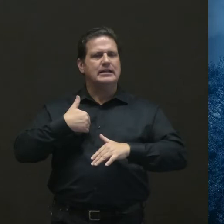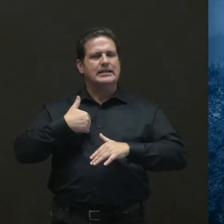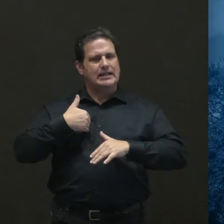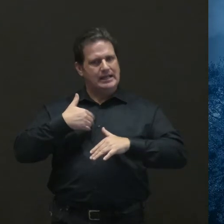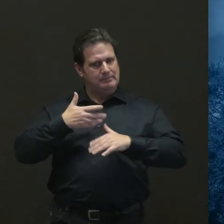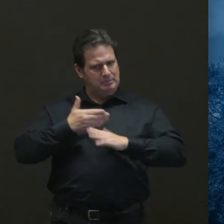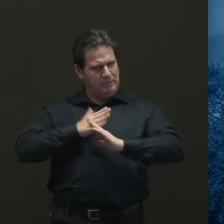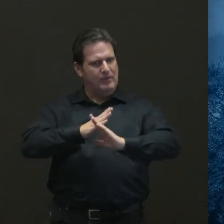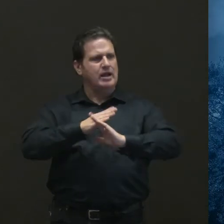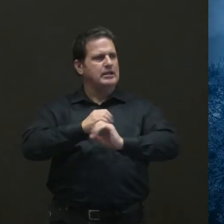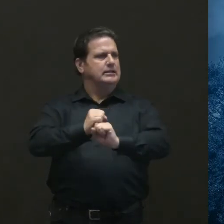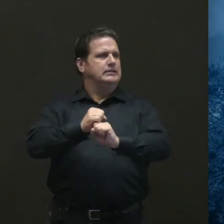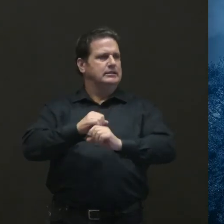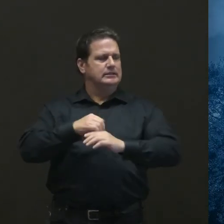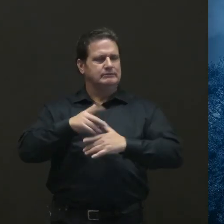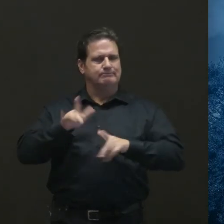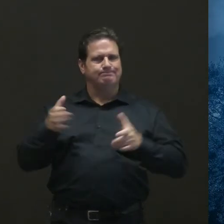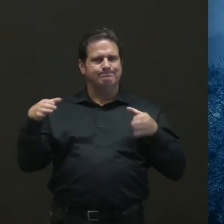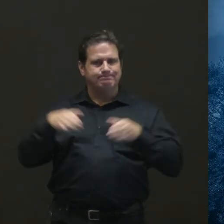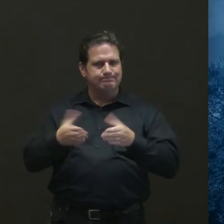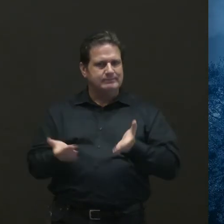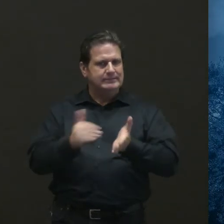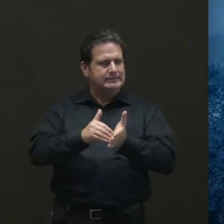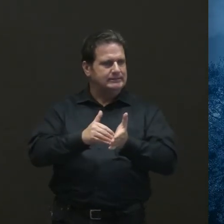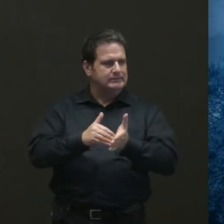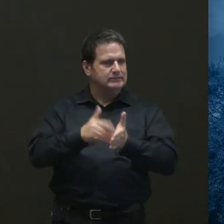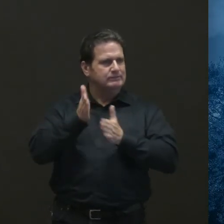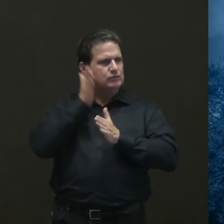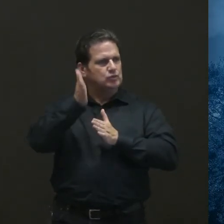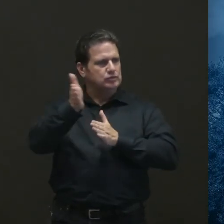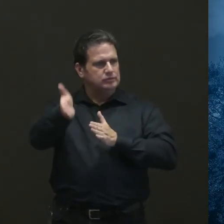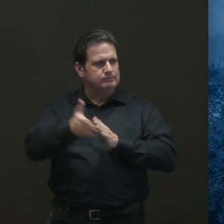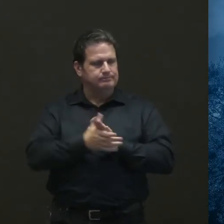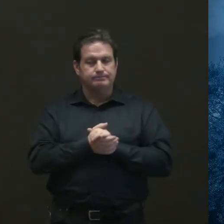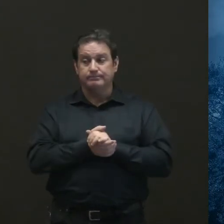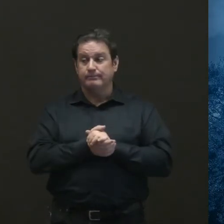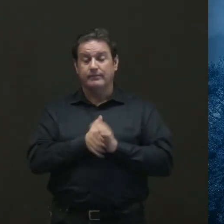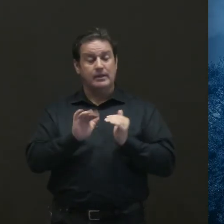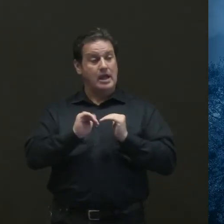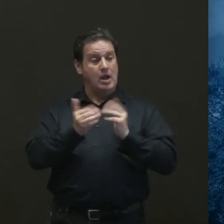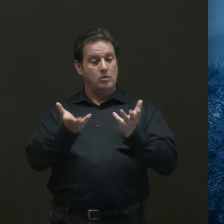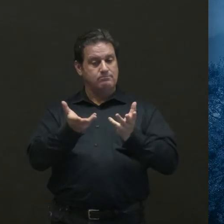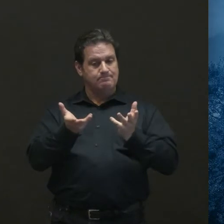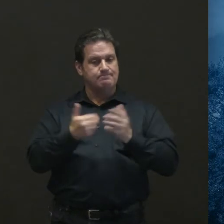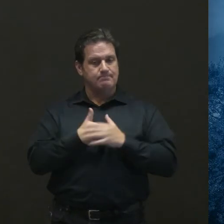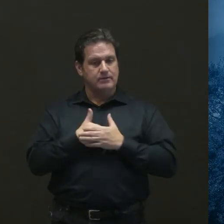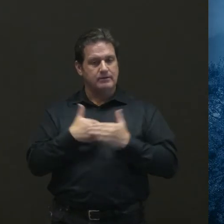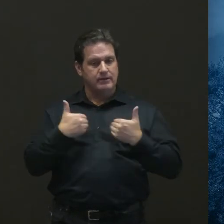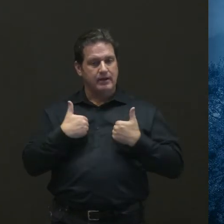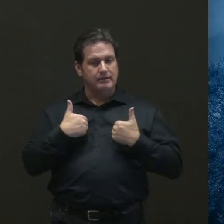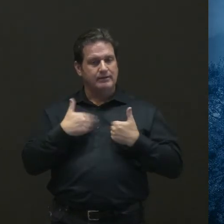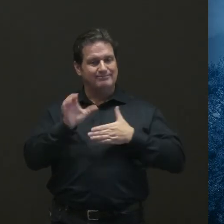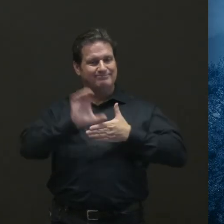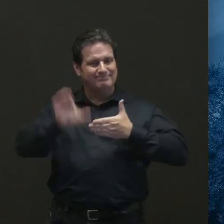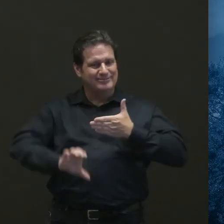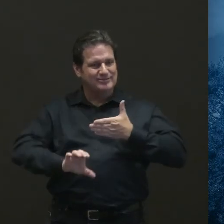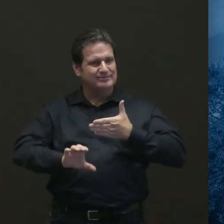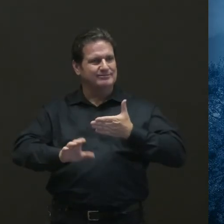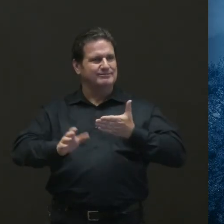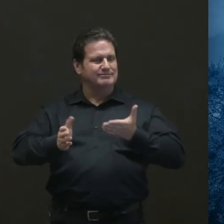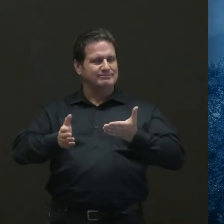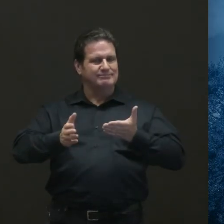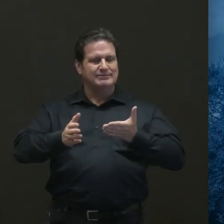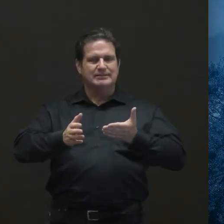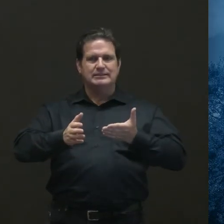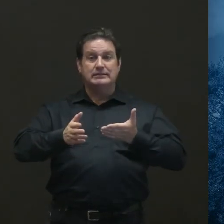to prevent these kinds of events from happening in the future, and the way to do that is to have consequences